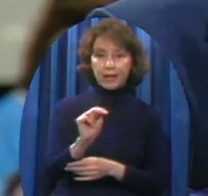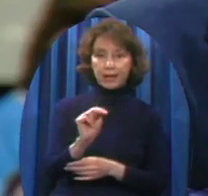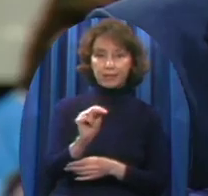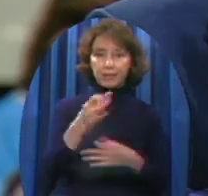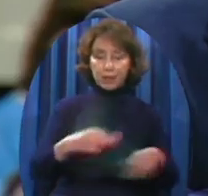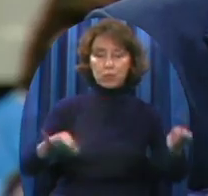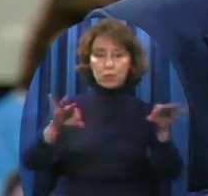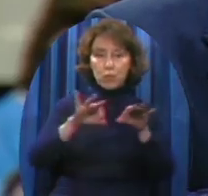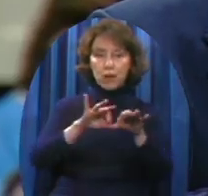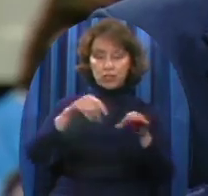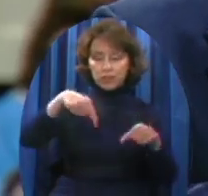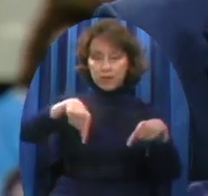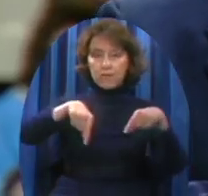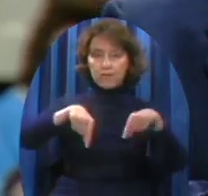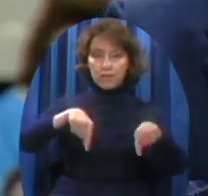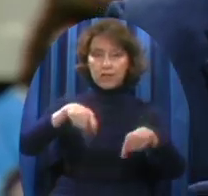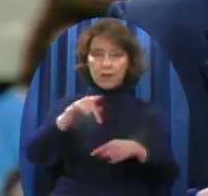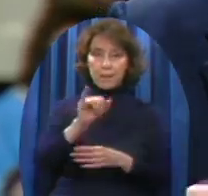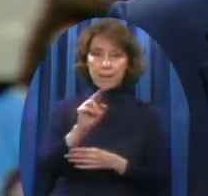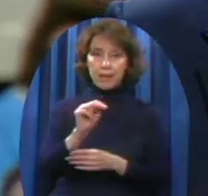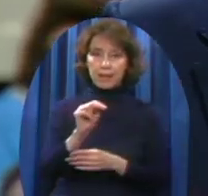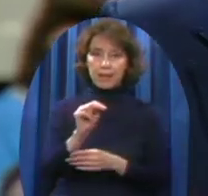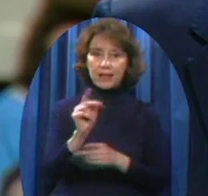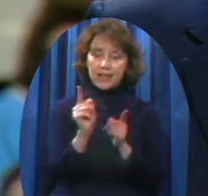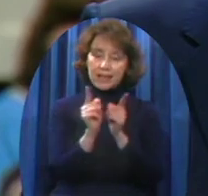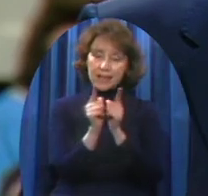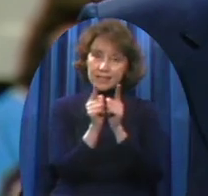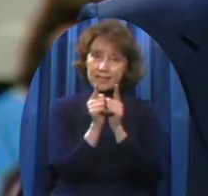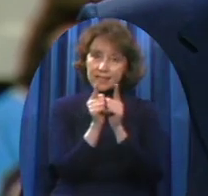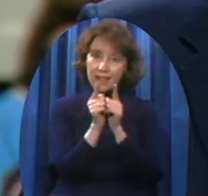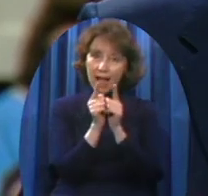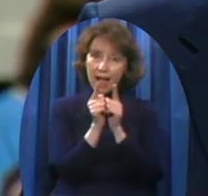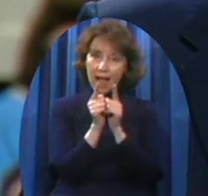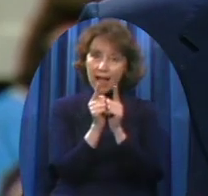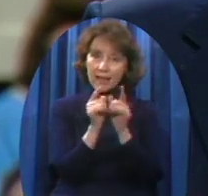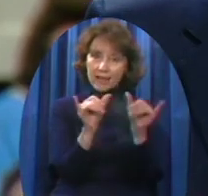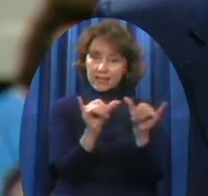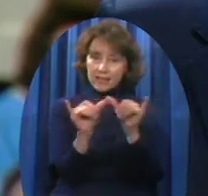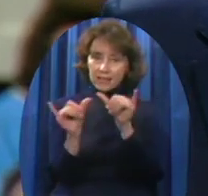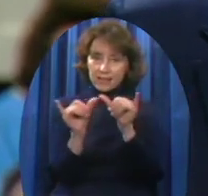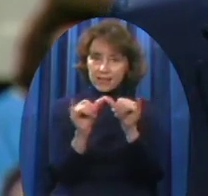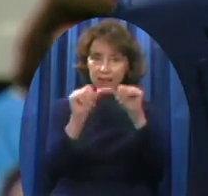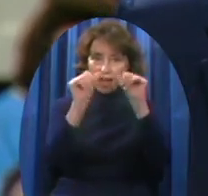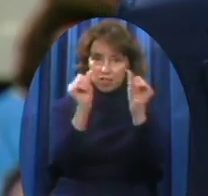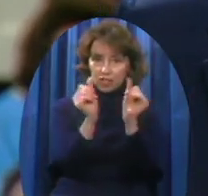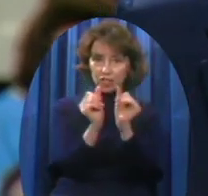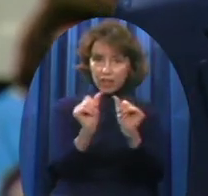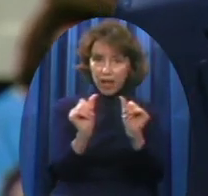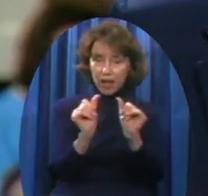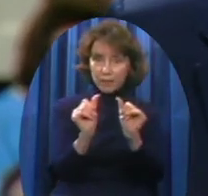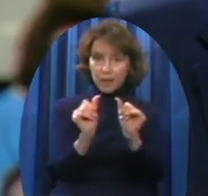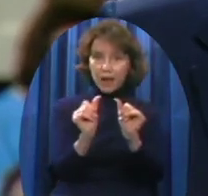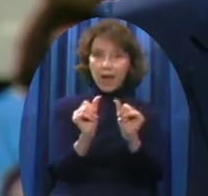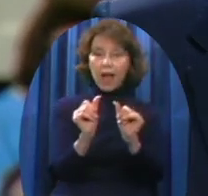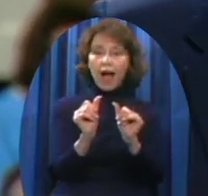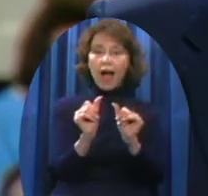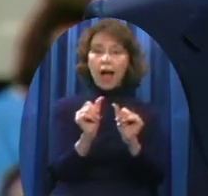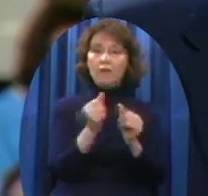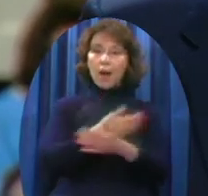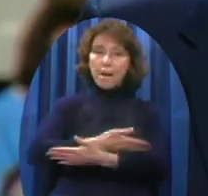and shape of the feet of a little baby in its mother's womb, 10 weeks after